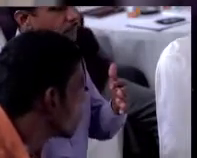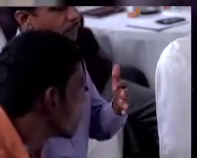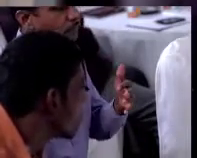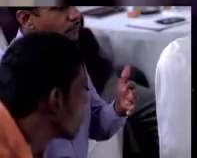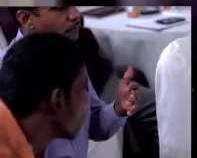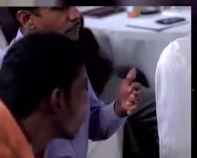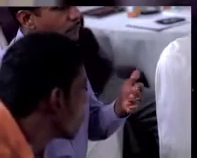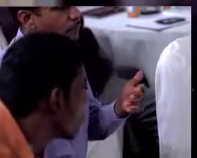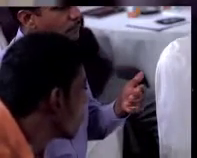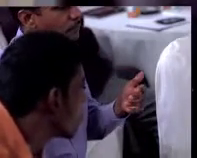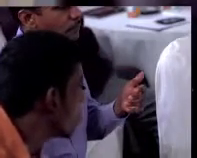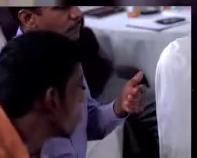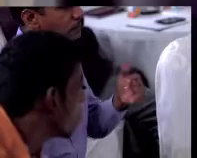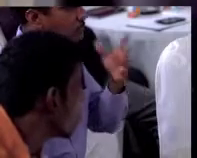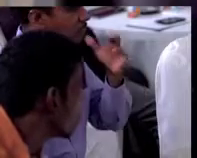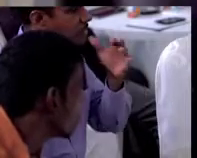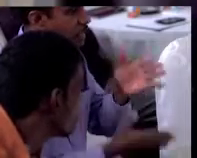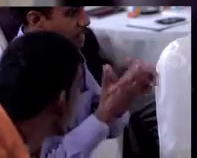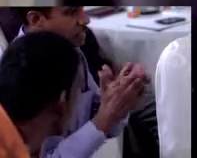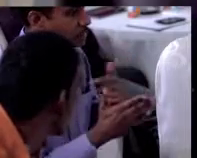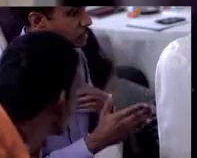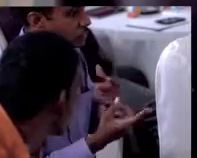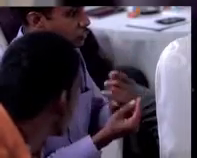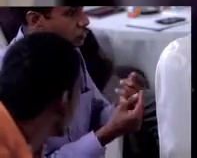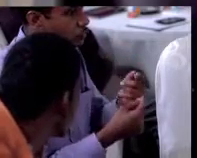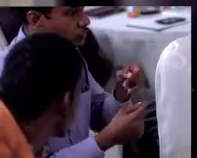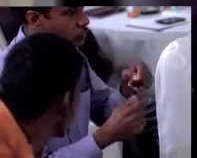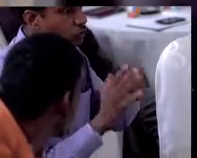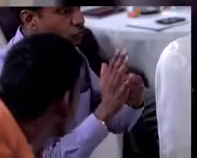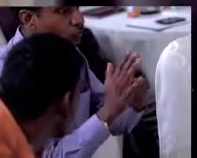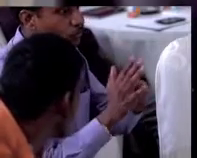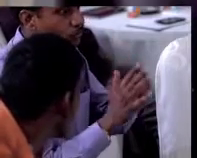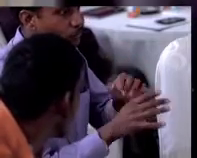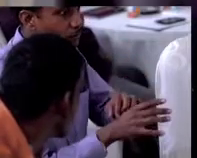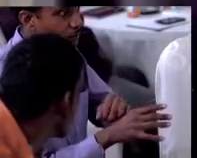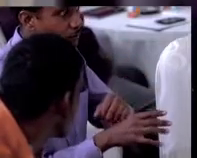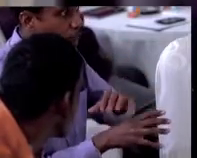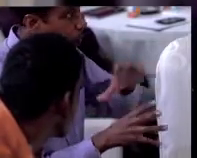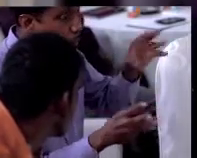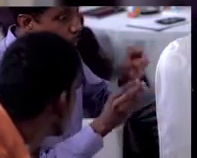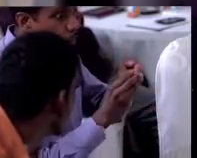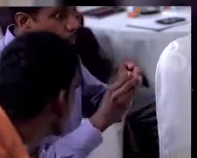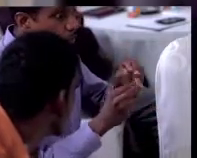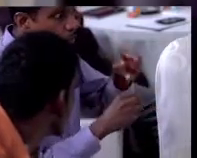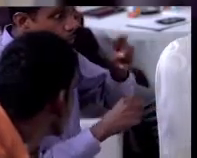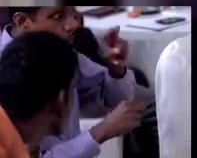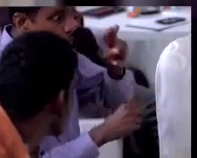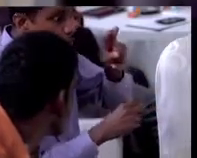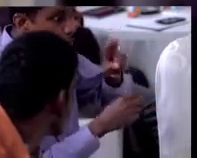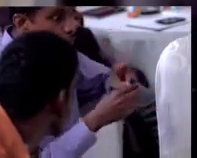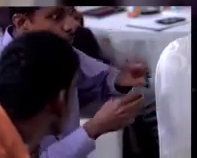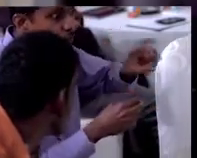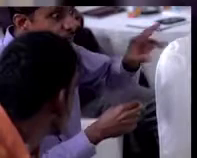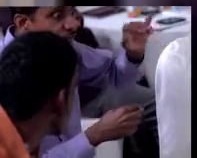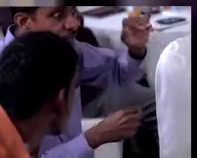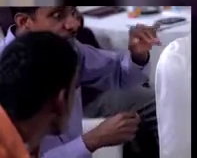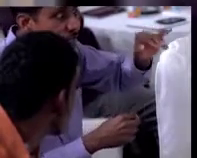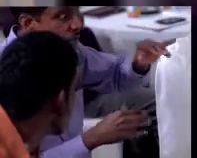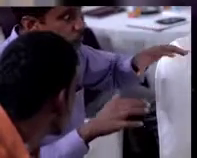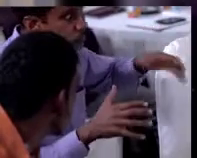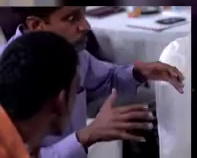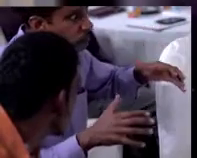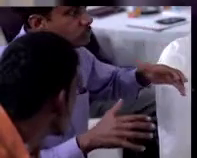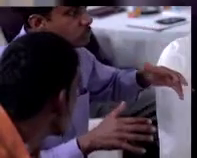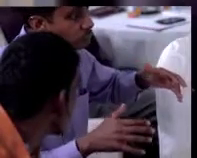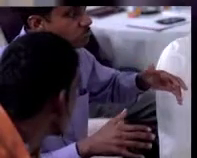And my mother asked me to do this show, and it was done by the university, the entire university